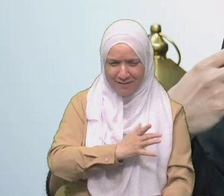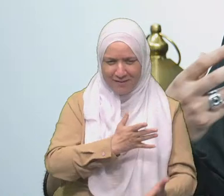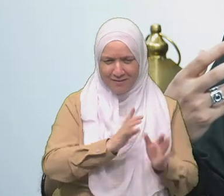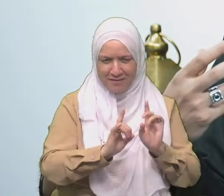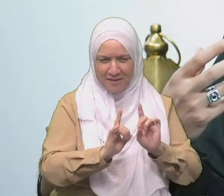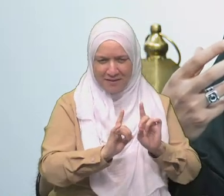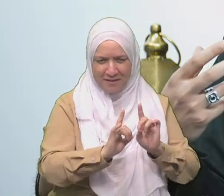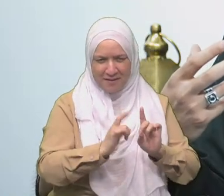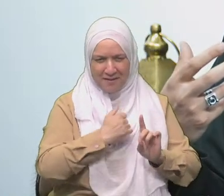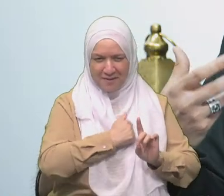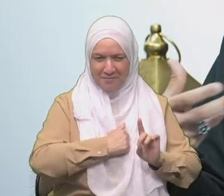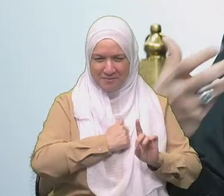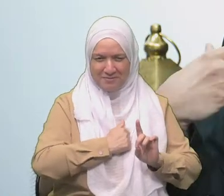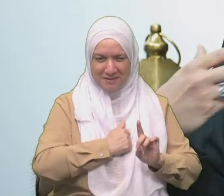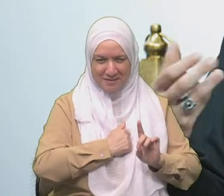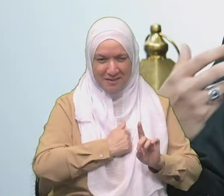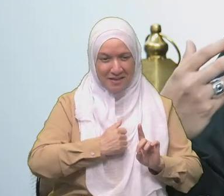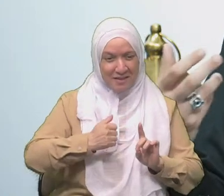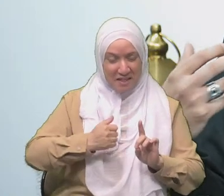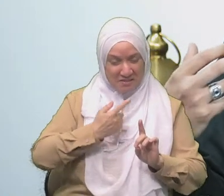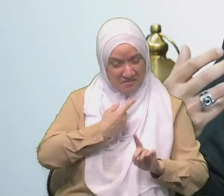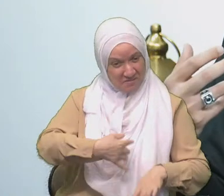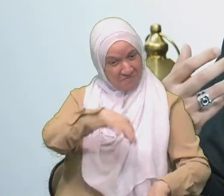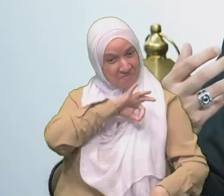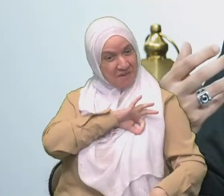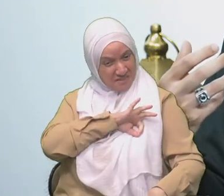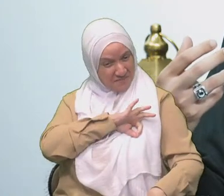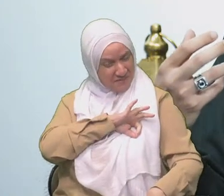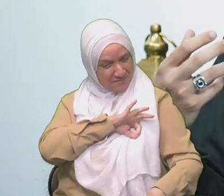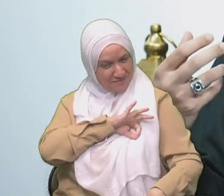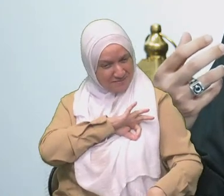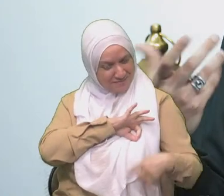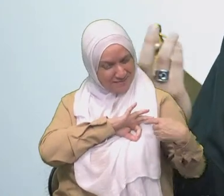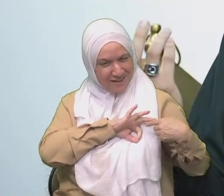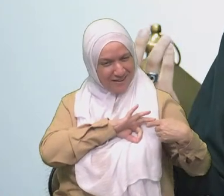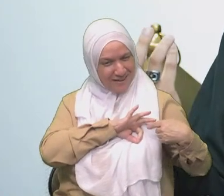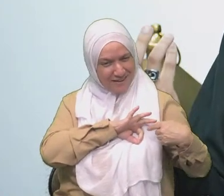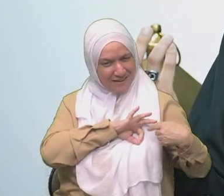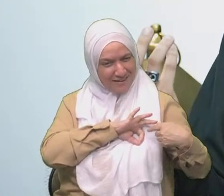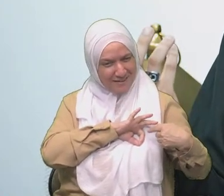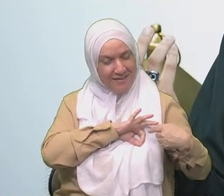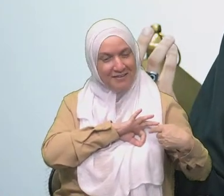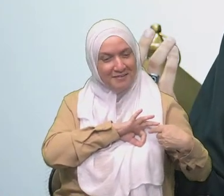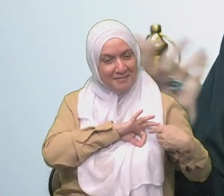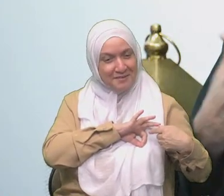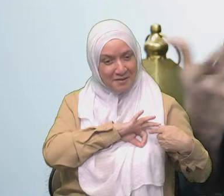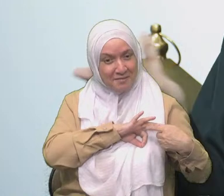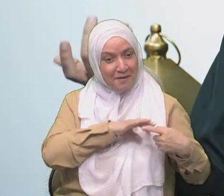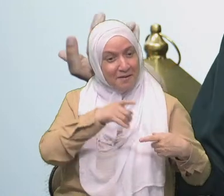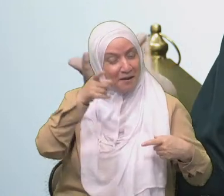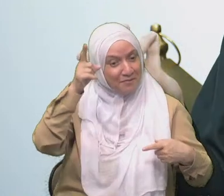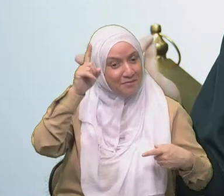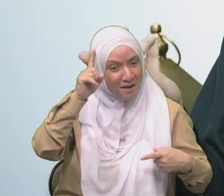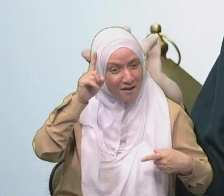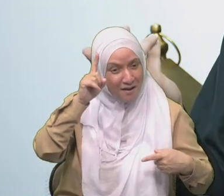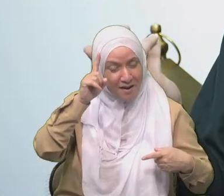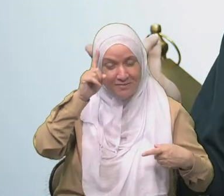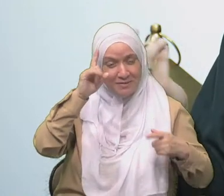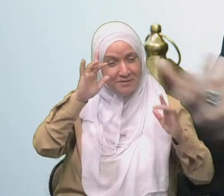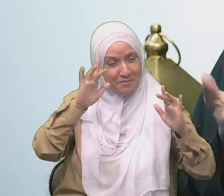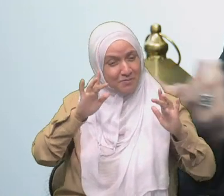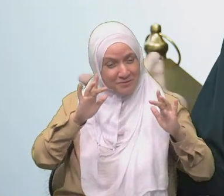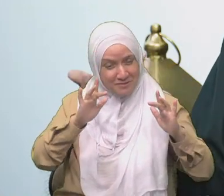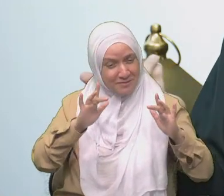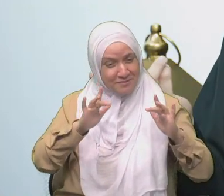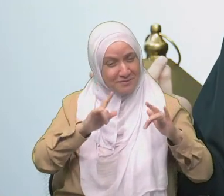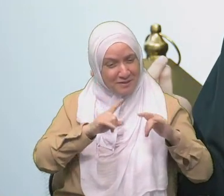sometimes towards each other because there's harm that's done, right? With Allah subhanahu wa ta'ala, you never harmed Allah azza wa jal.